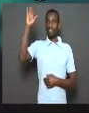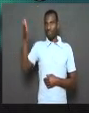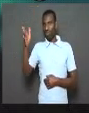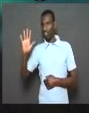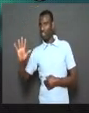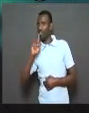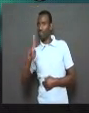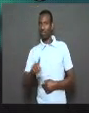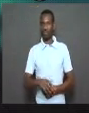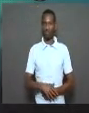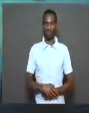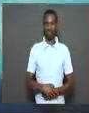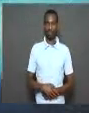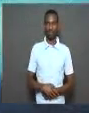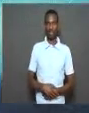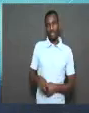7/5.